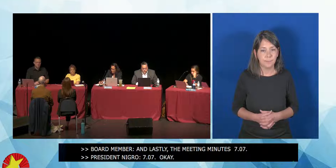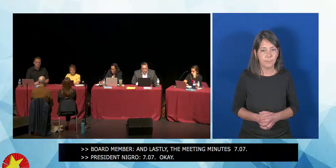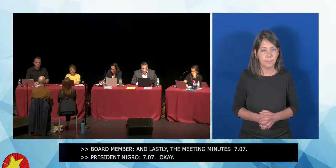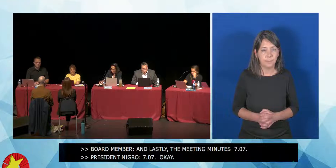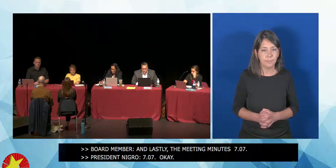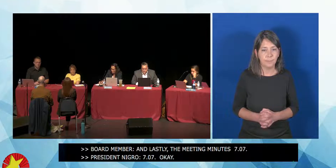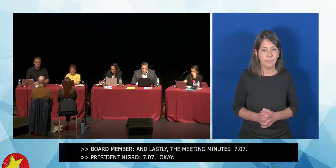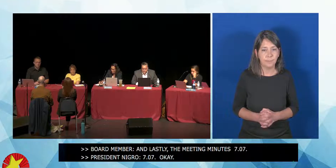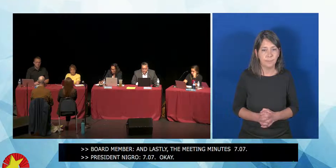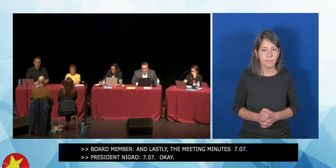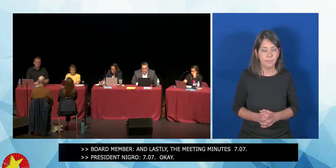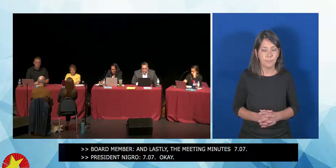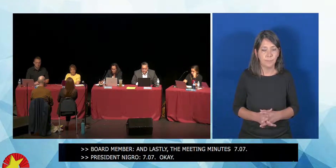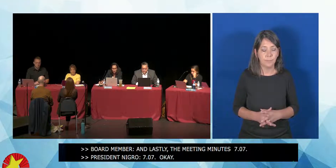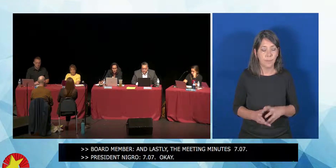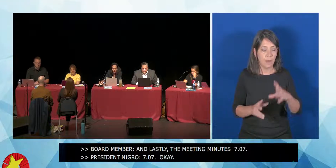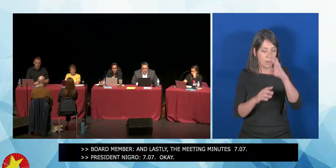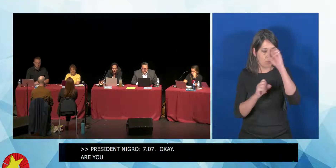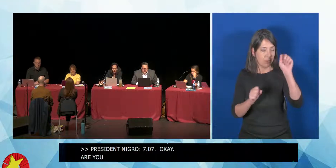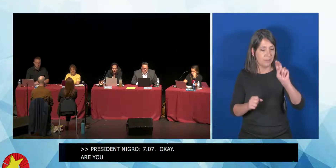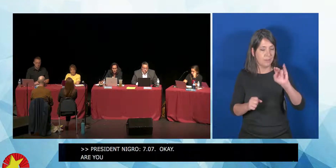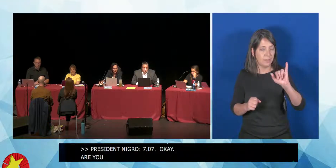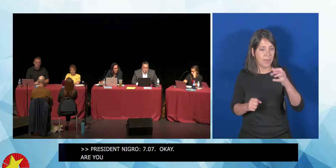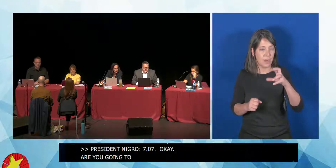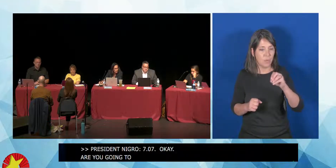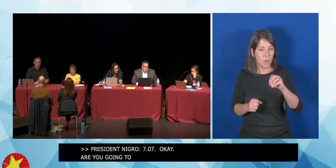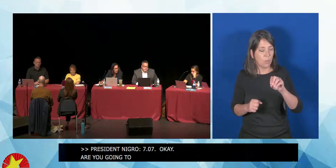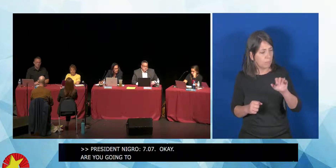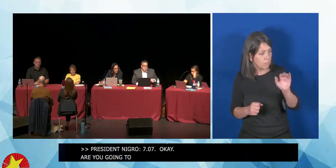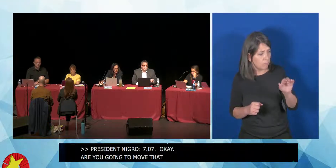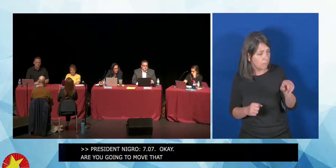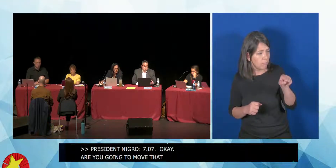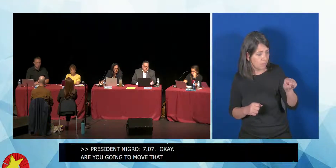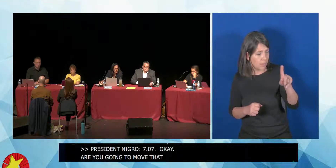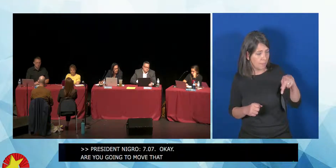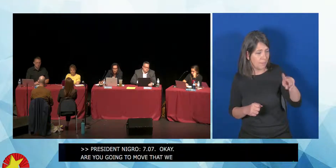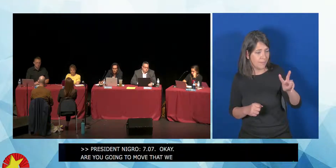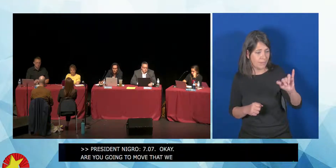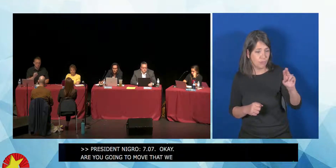Are you going to move that we remove these from the consent agenda?